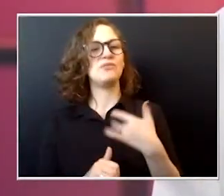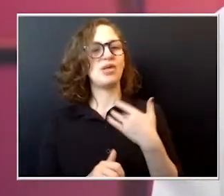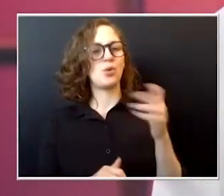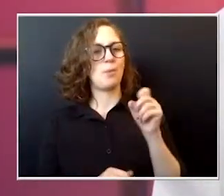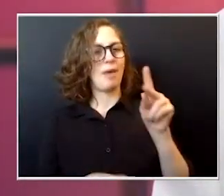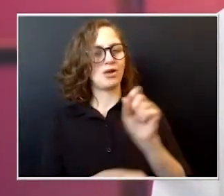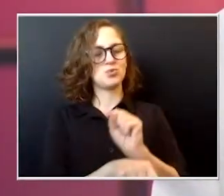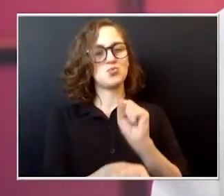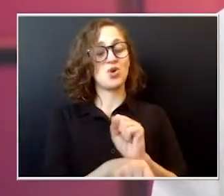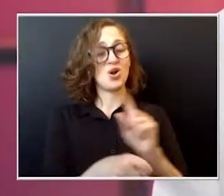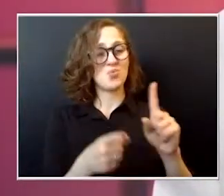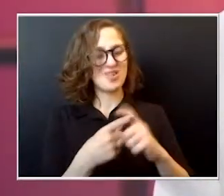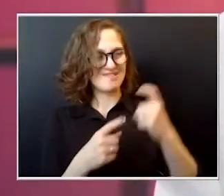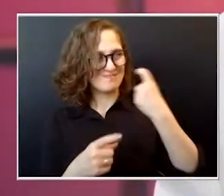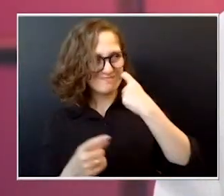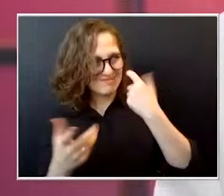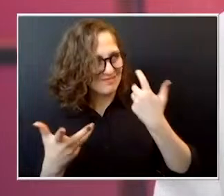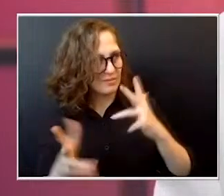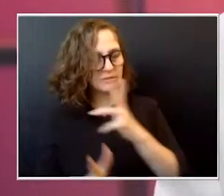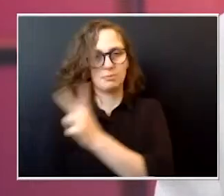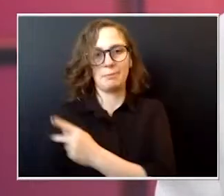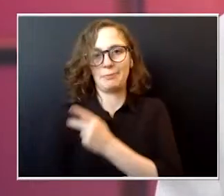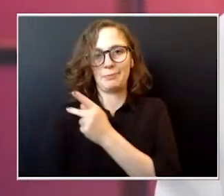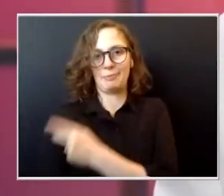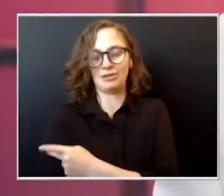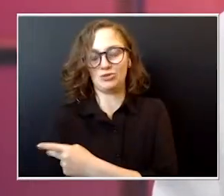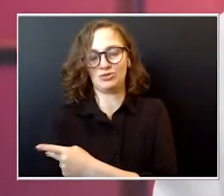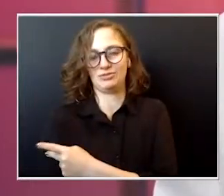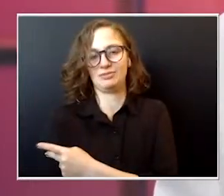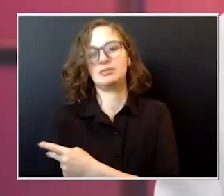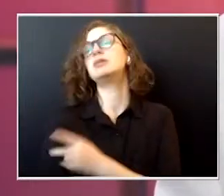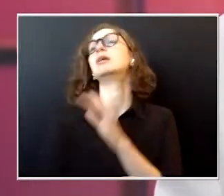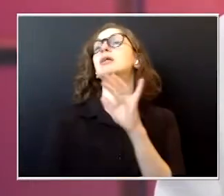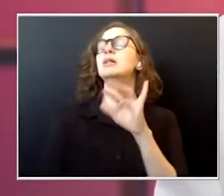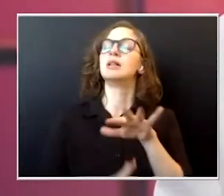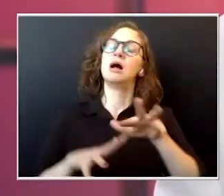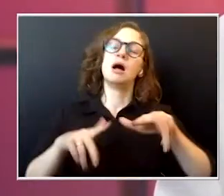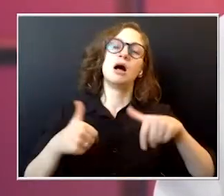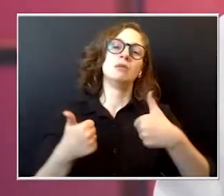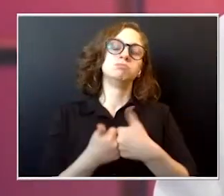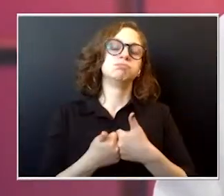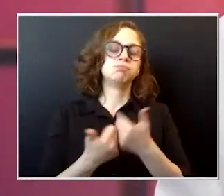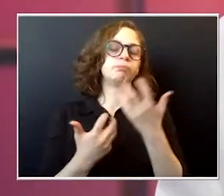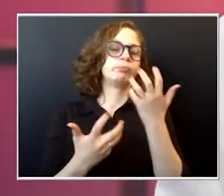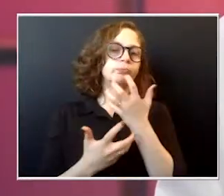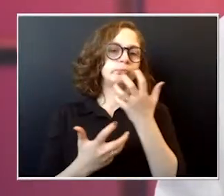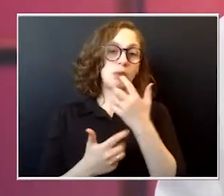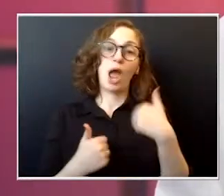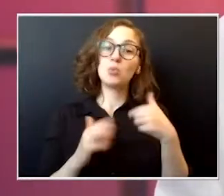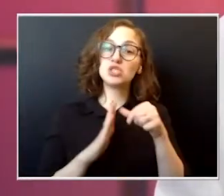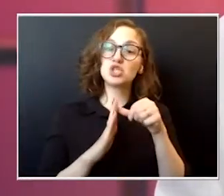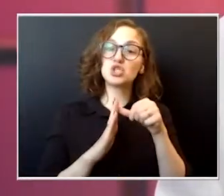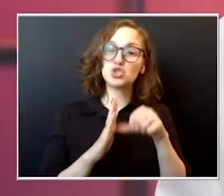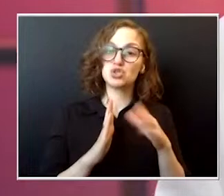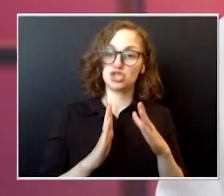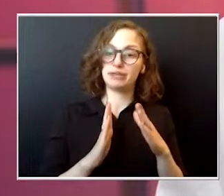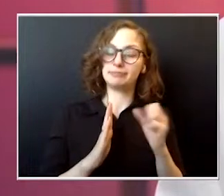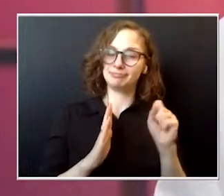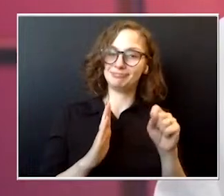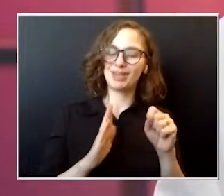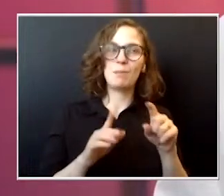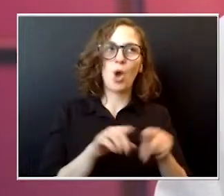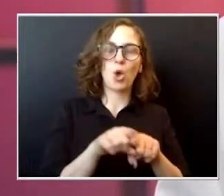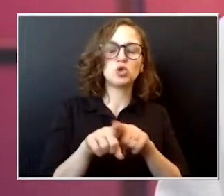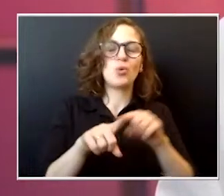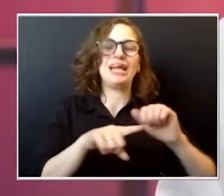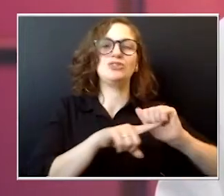That was incredibly challenging. You know, I was not only a surgeon, but a surgeon in training. So, you know,